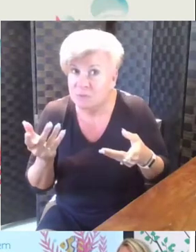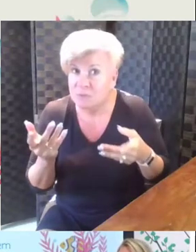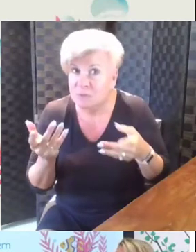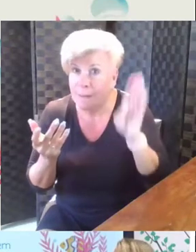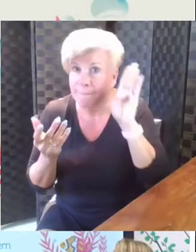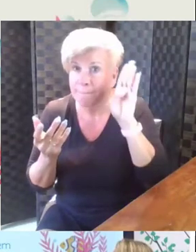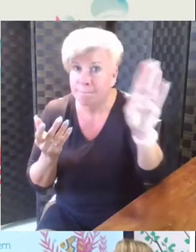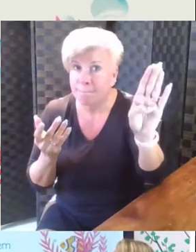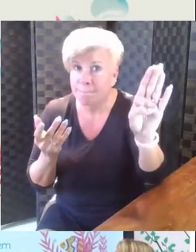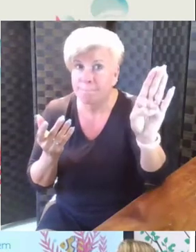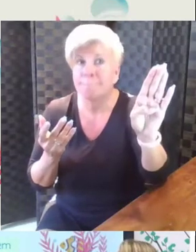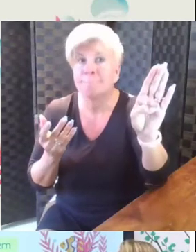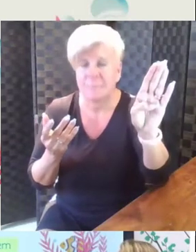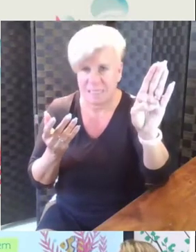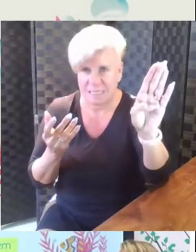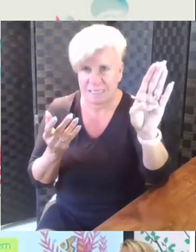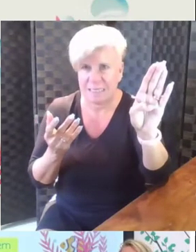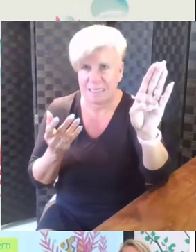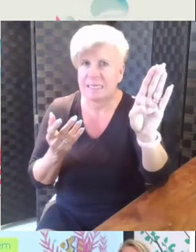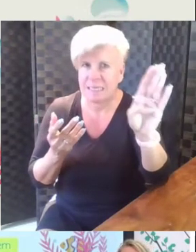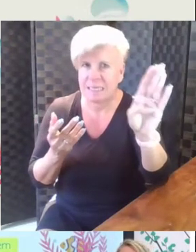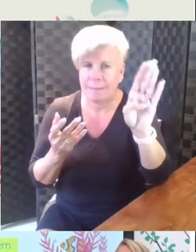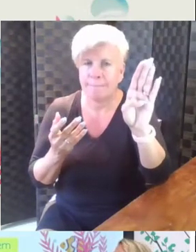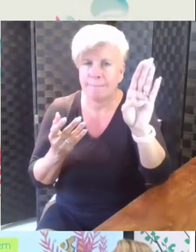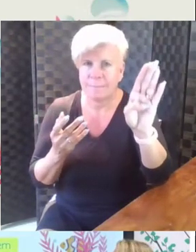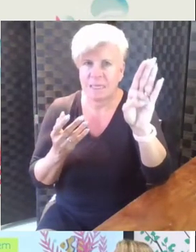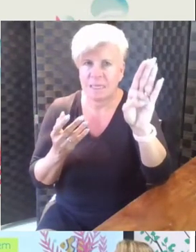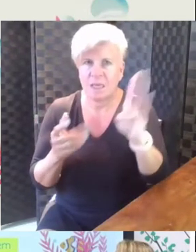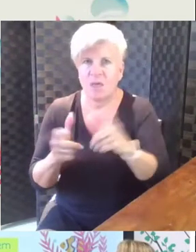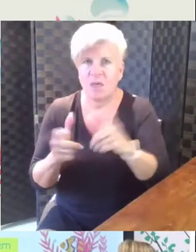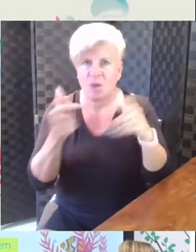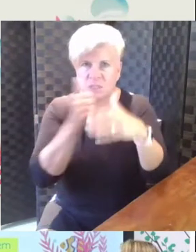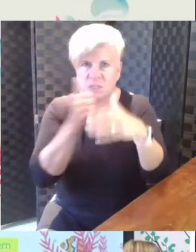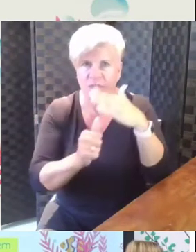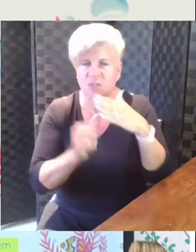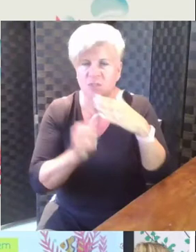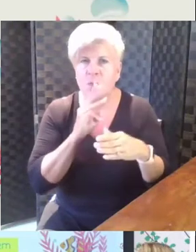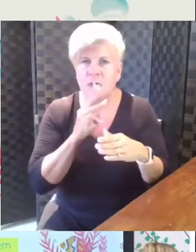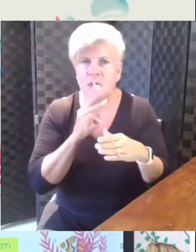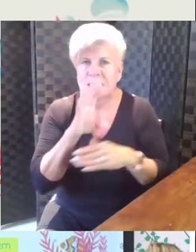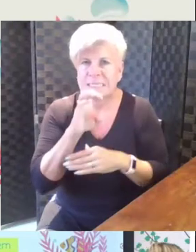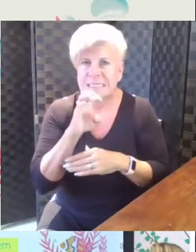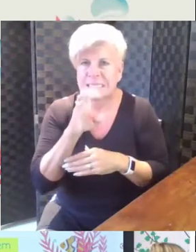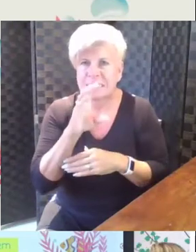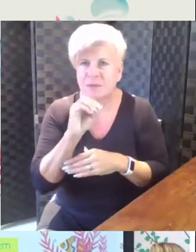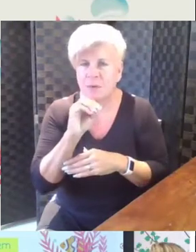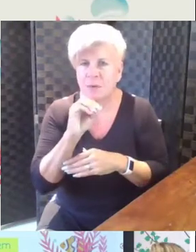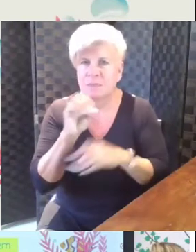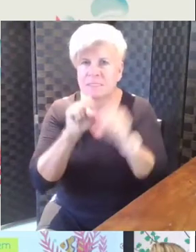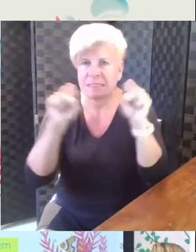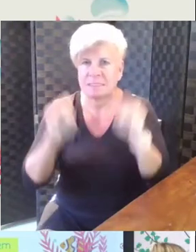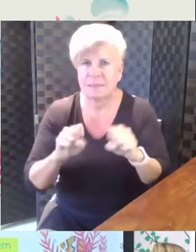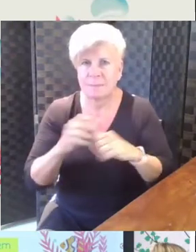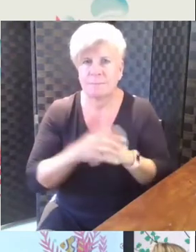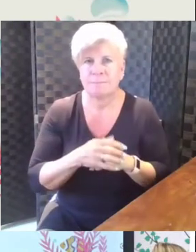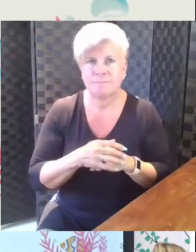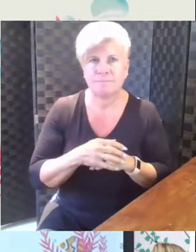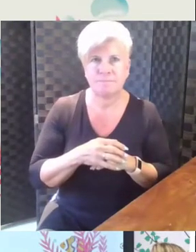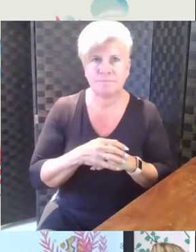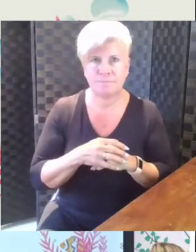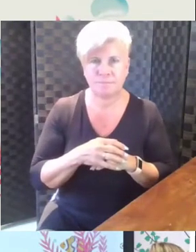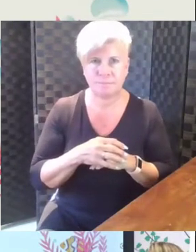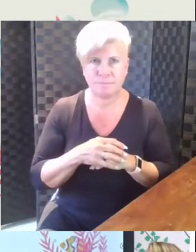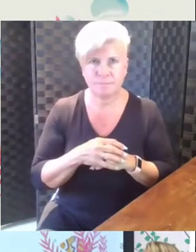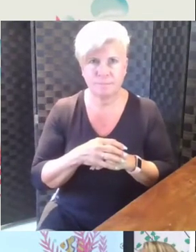shout out your answer. You should have said B, a large underwater ecosystem. That is correct.